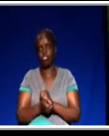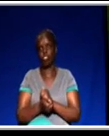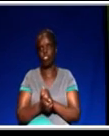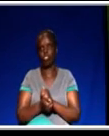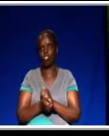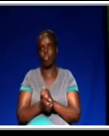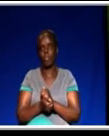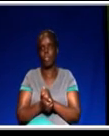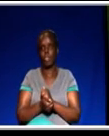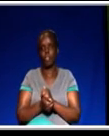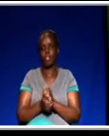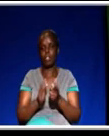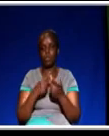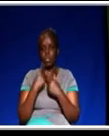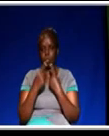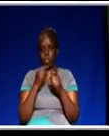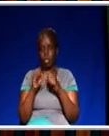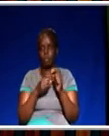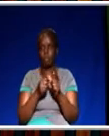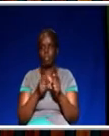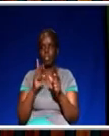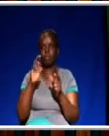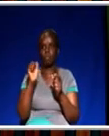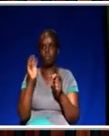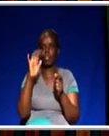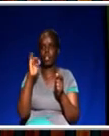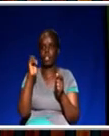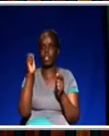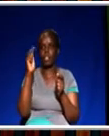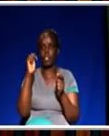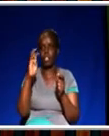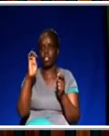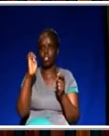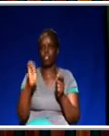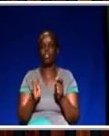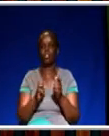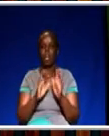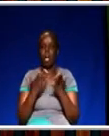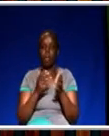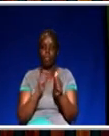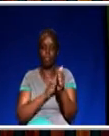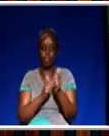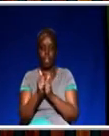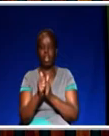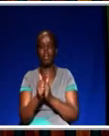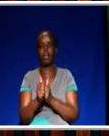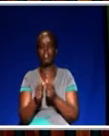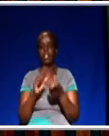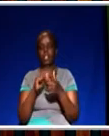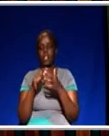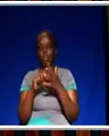When we are looking at variation, our interest is how far is that data point from the mean of the